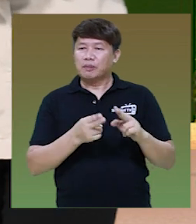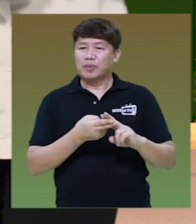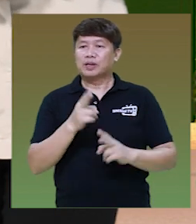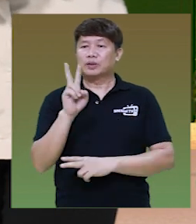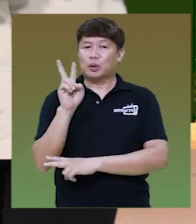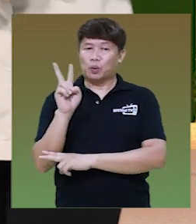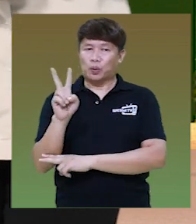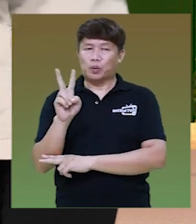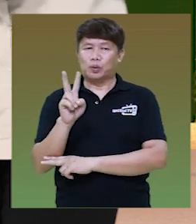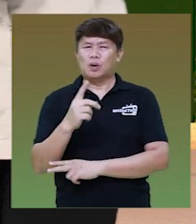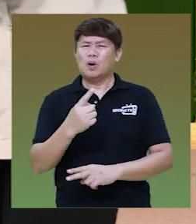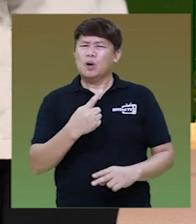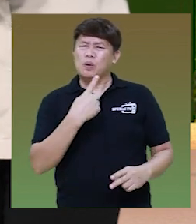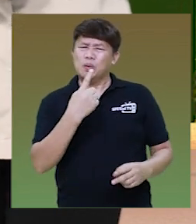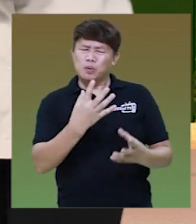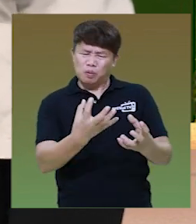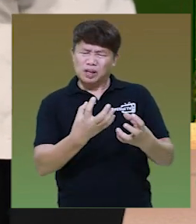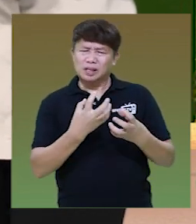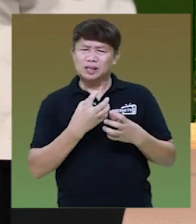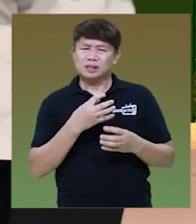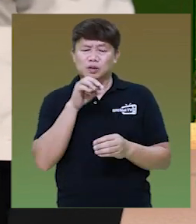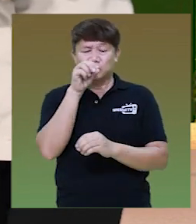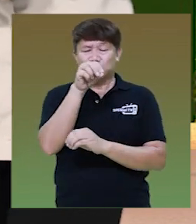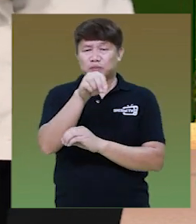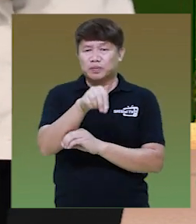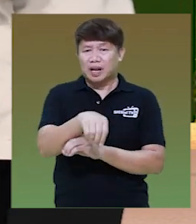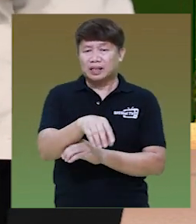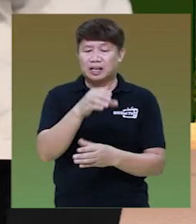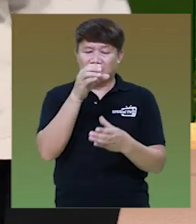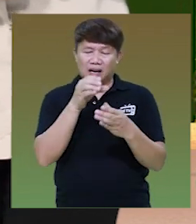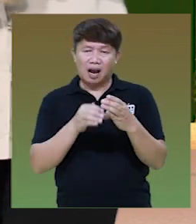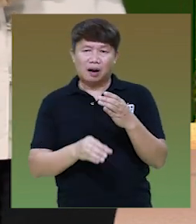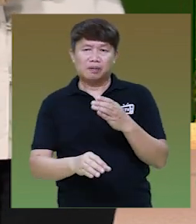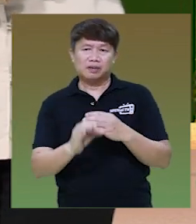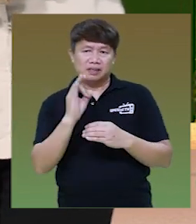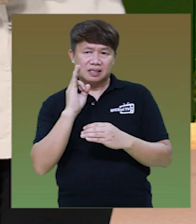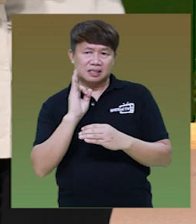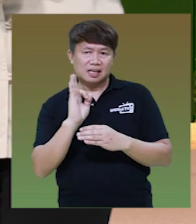2. Who wants to plant a carrot seed?